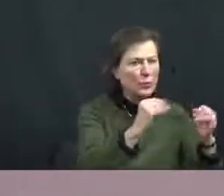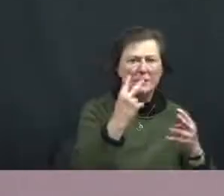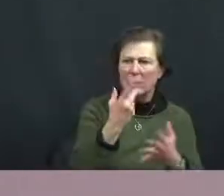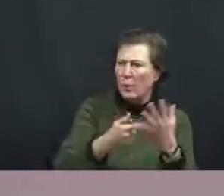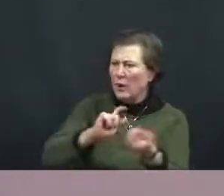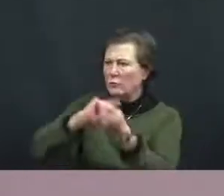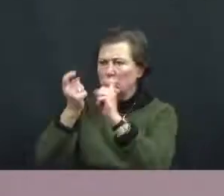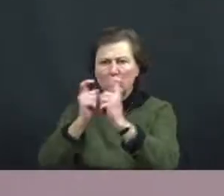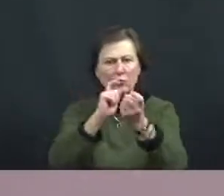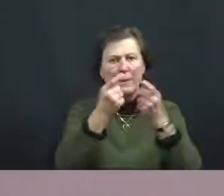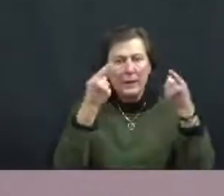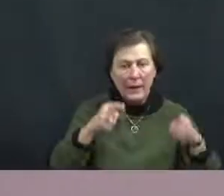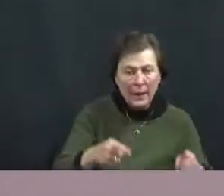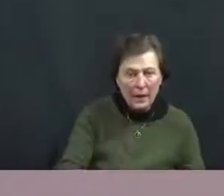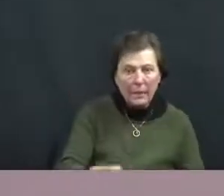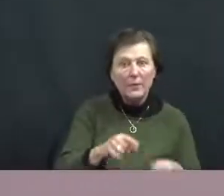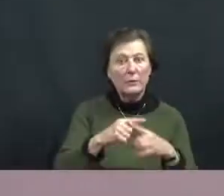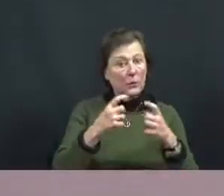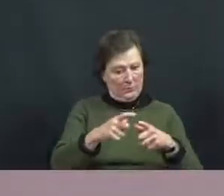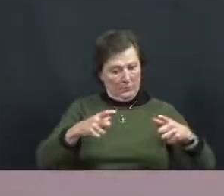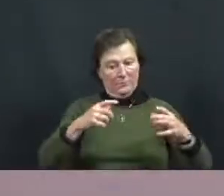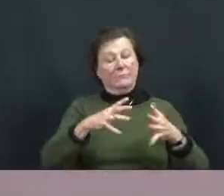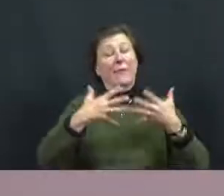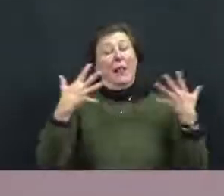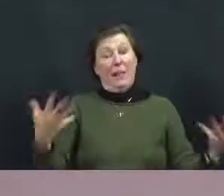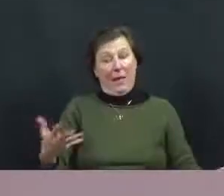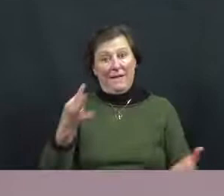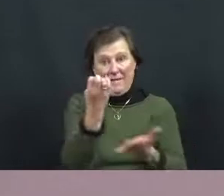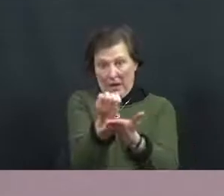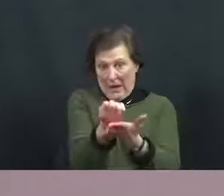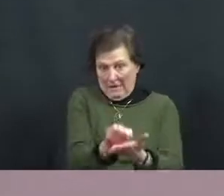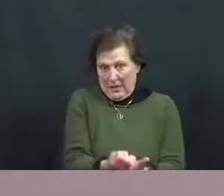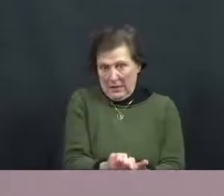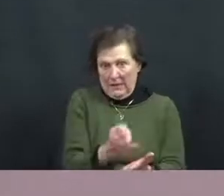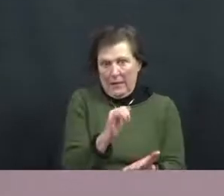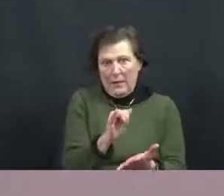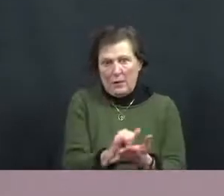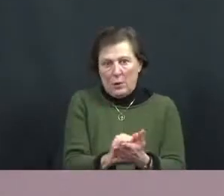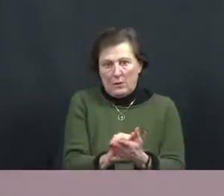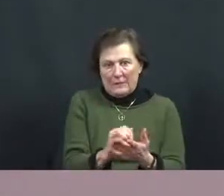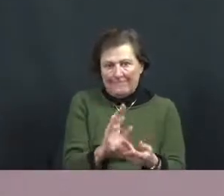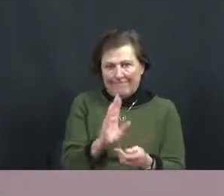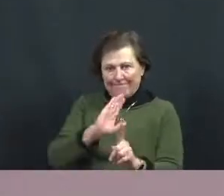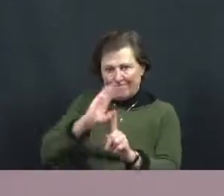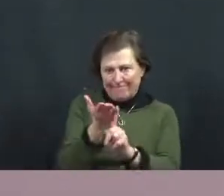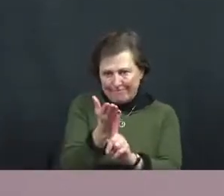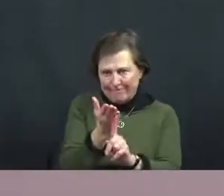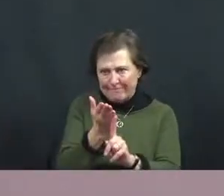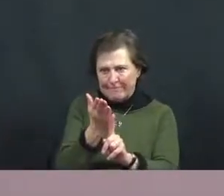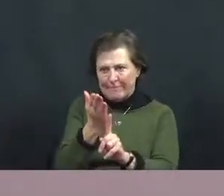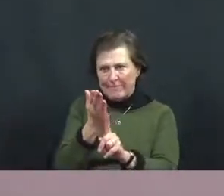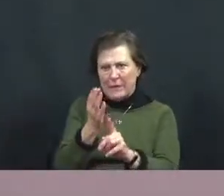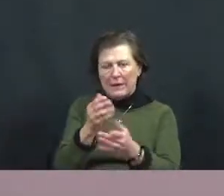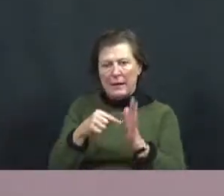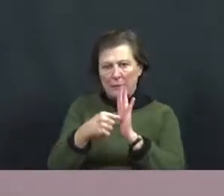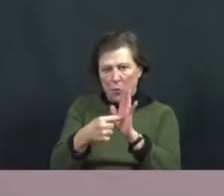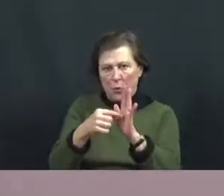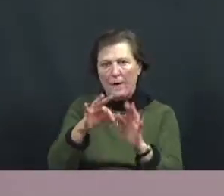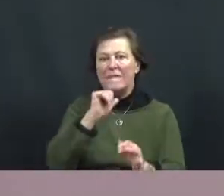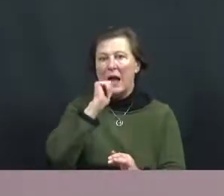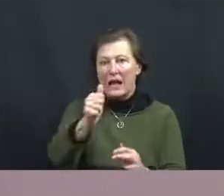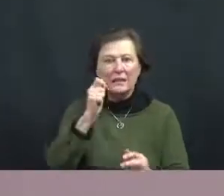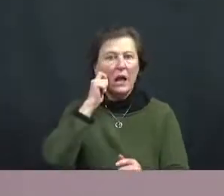transformation has happened. There's a growing body of evidence that these coercive models of anti-racism